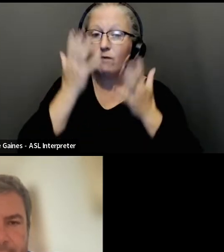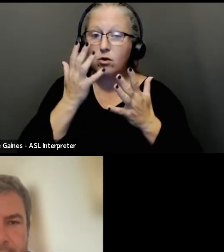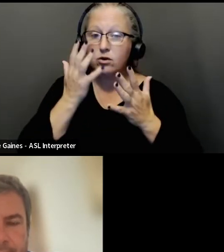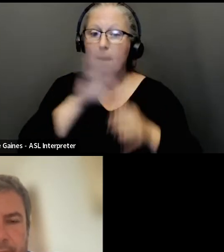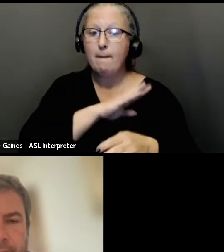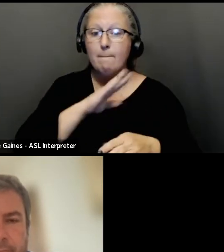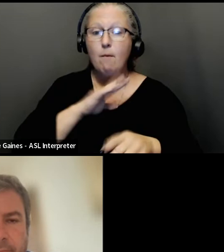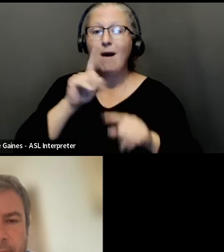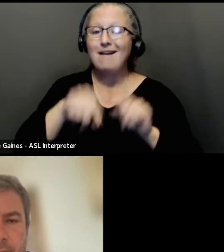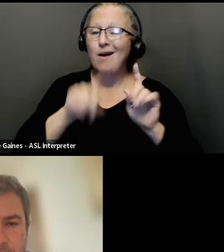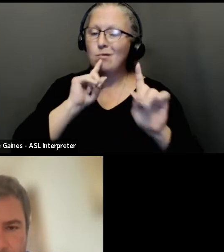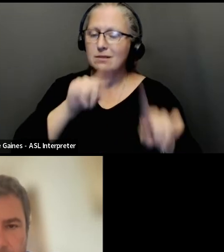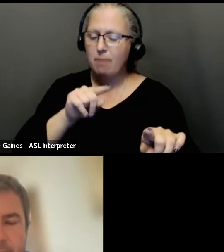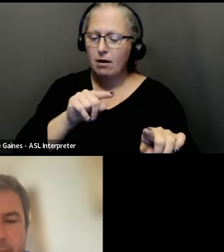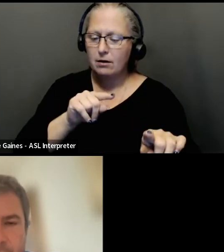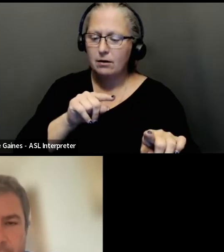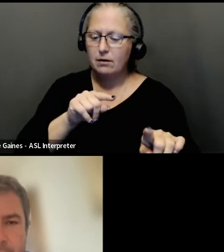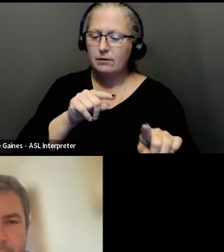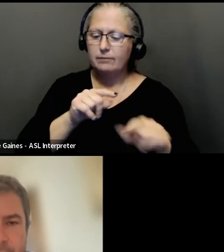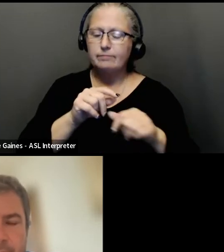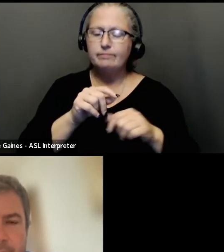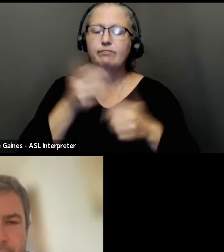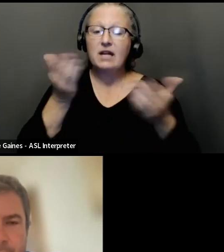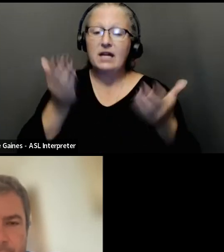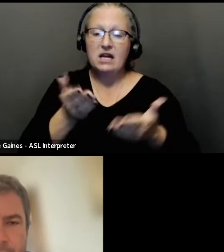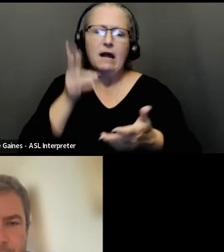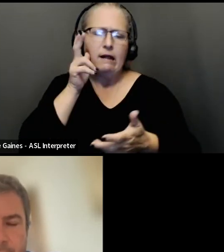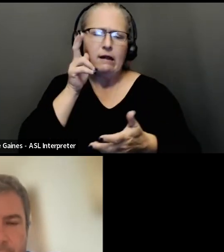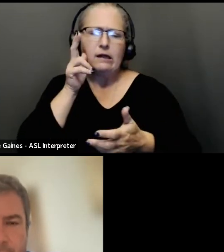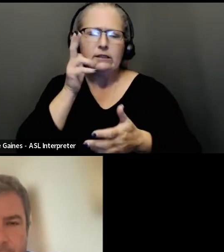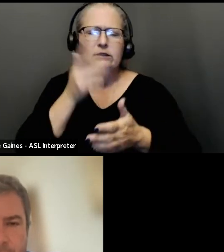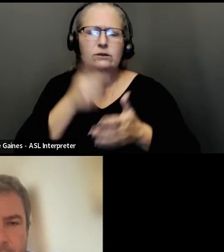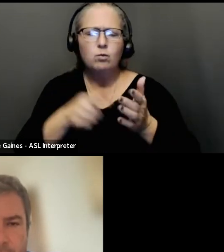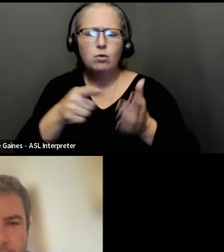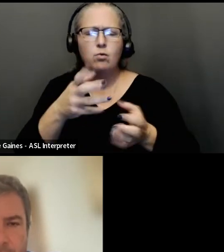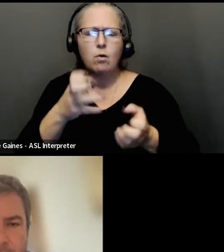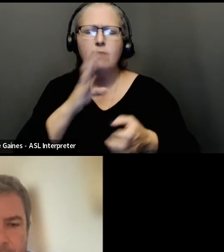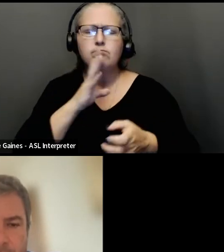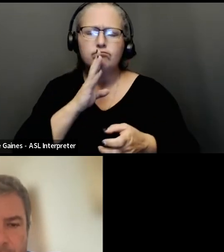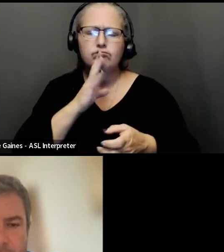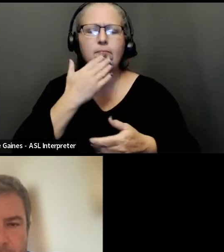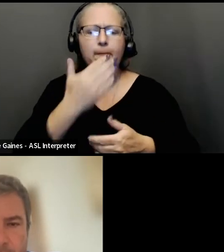board cannot respond, but we are here to listen to what you're having to say. So thank you.